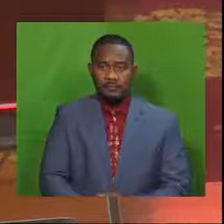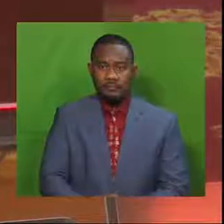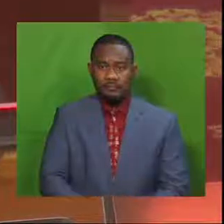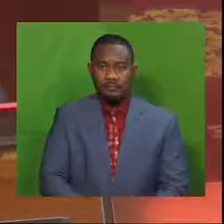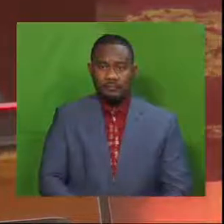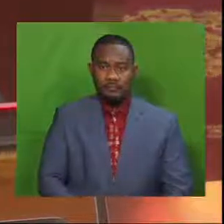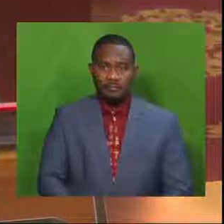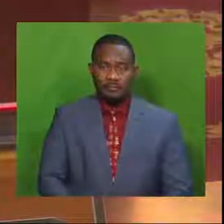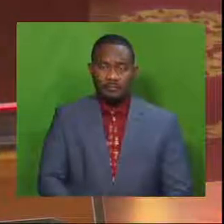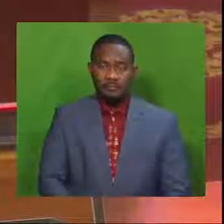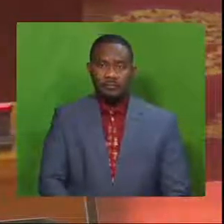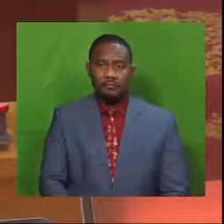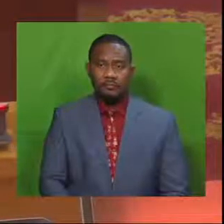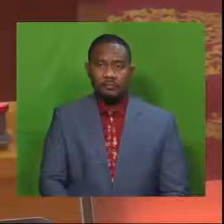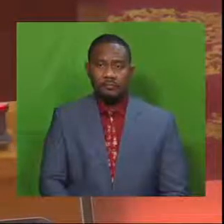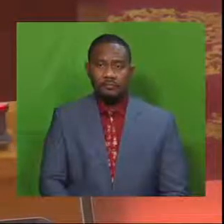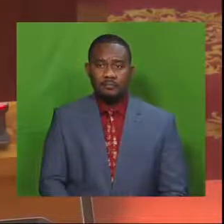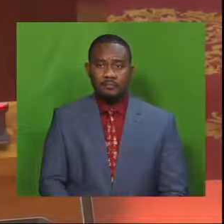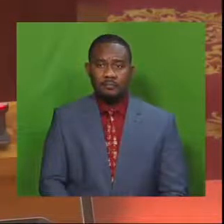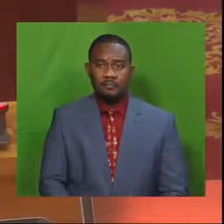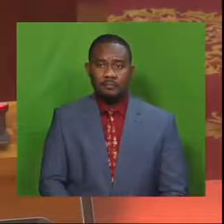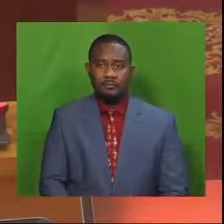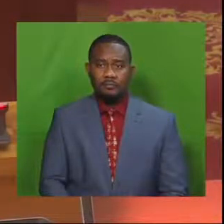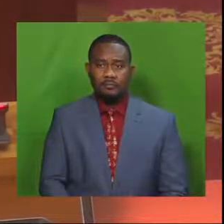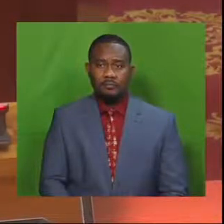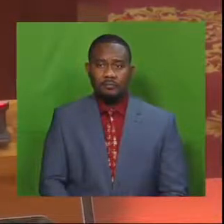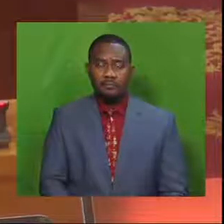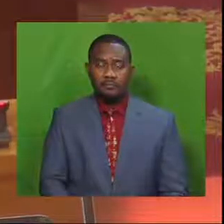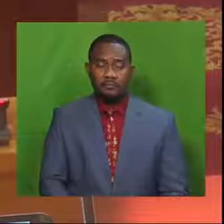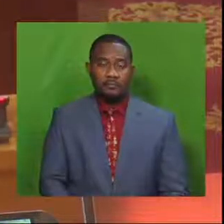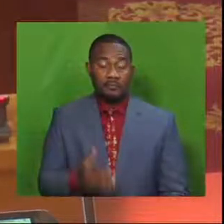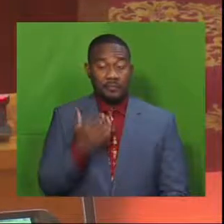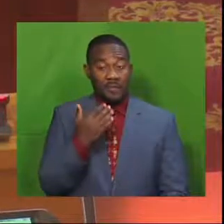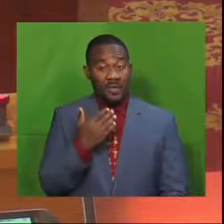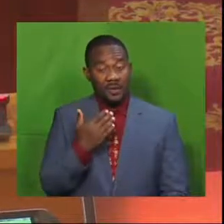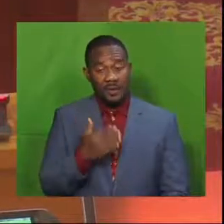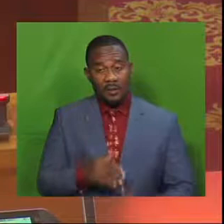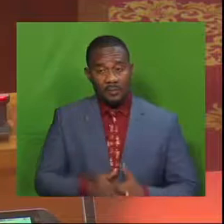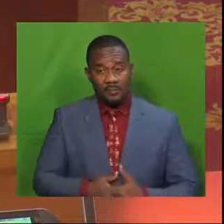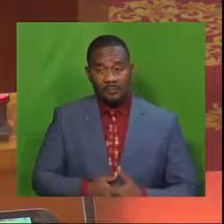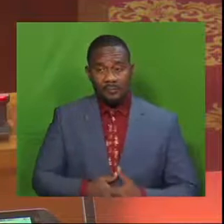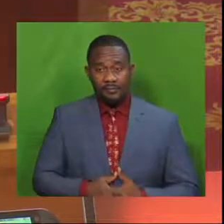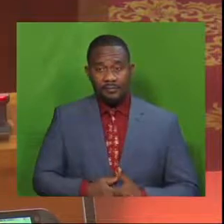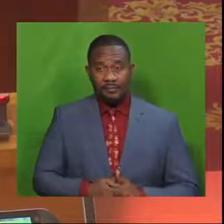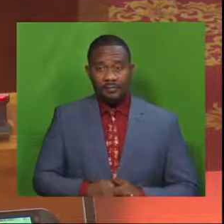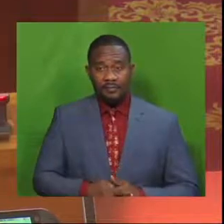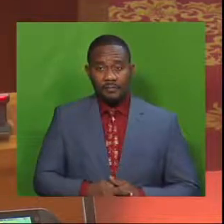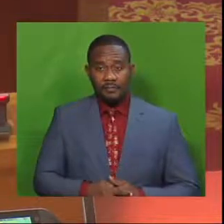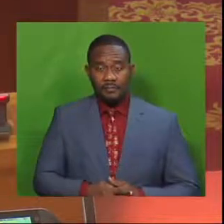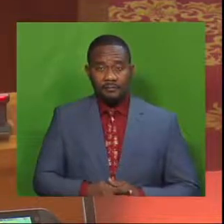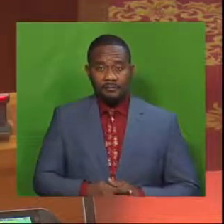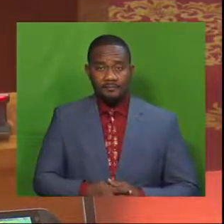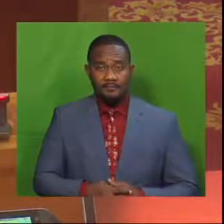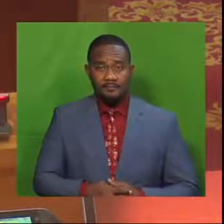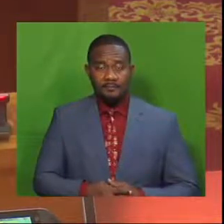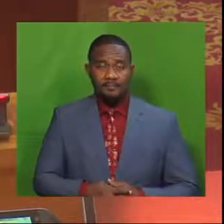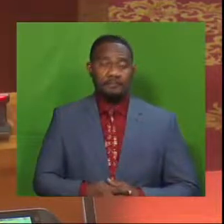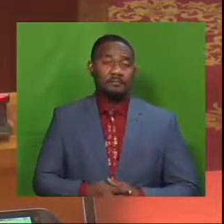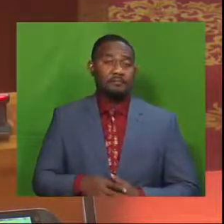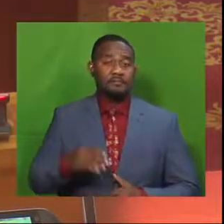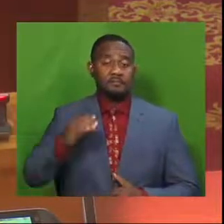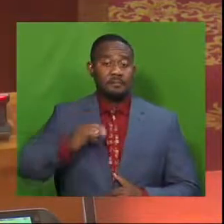Mr. Speaker, thank you for the space to present the business statement. Mr. Speaker, your committee